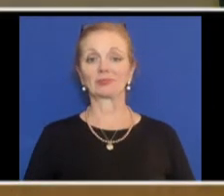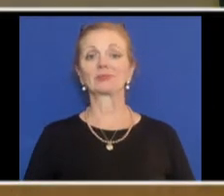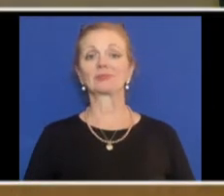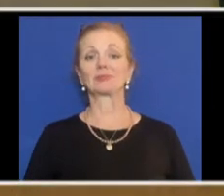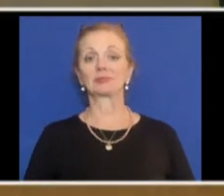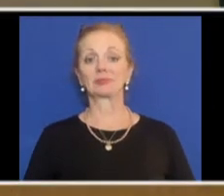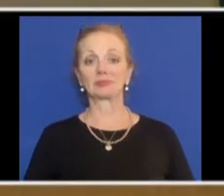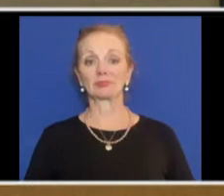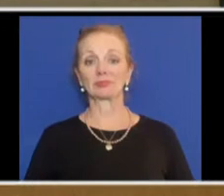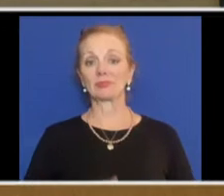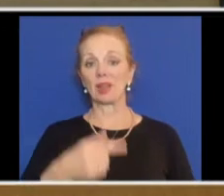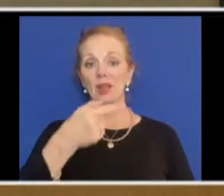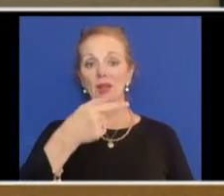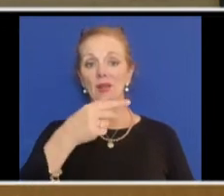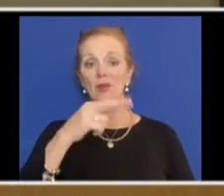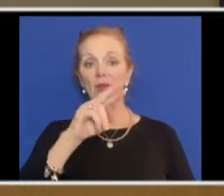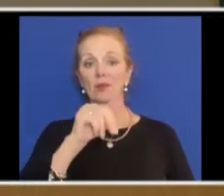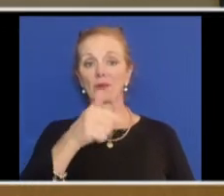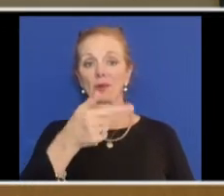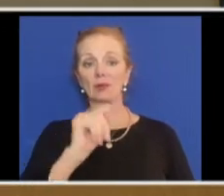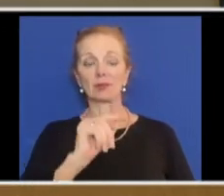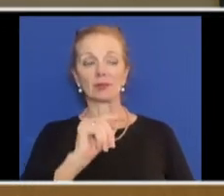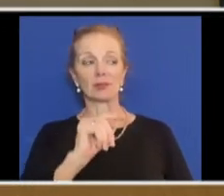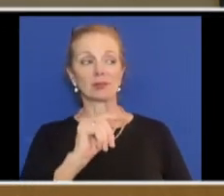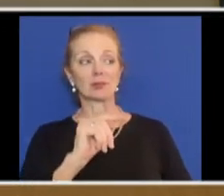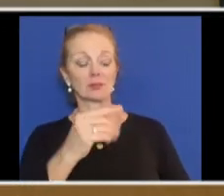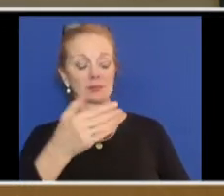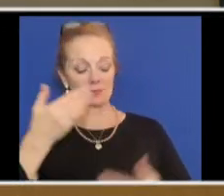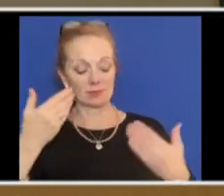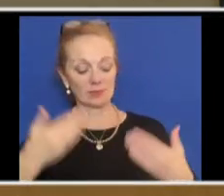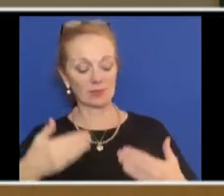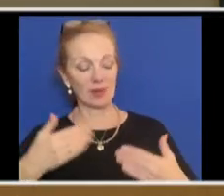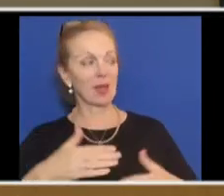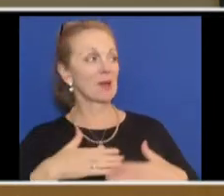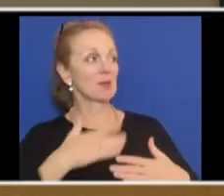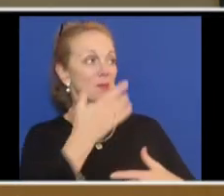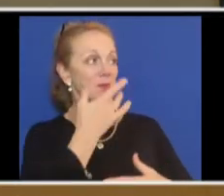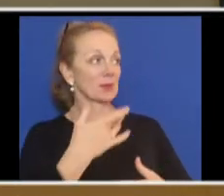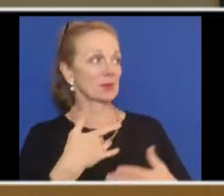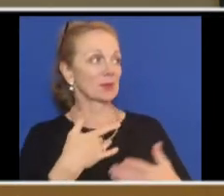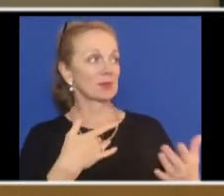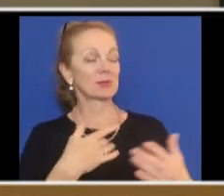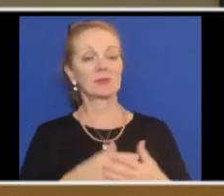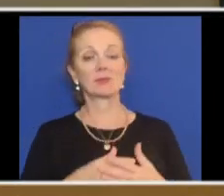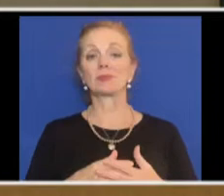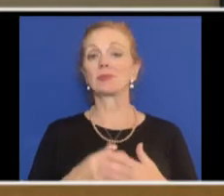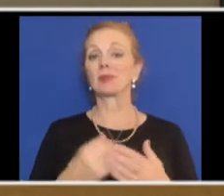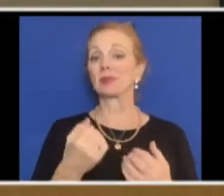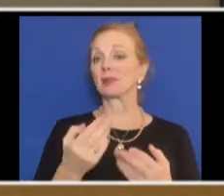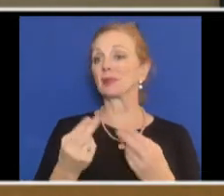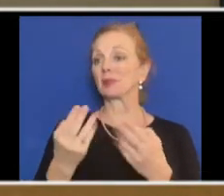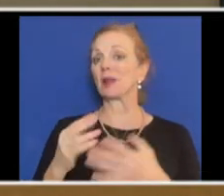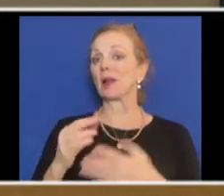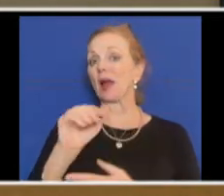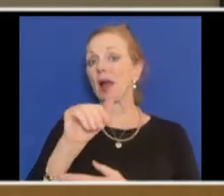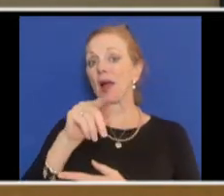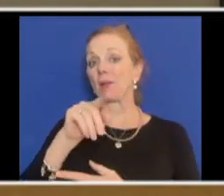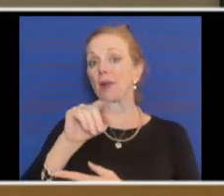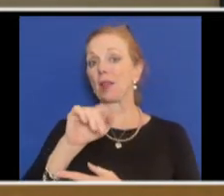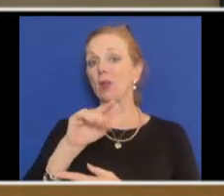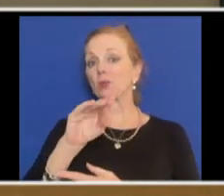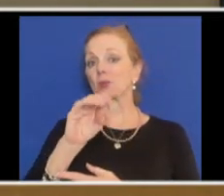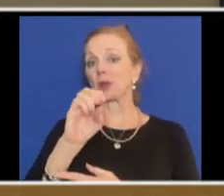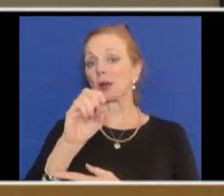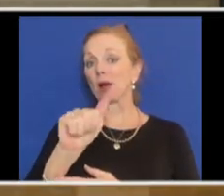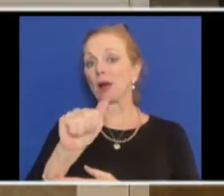three minutes good evening and happy birthday mayor Pro tem Bridget Grant with more and Van Allen here and on behalf of the petitioner Appaloosa real estate Partners